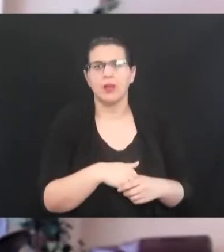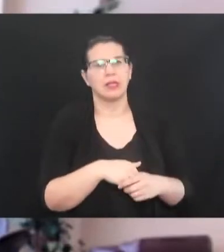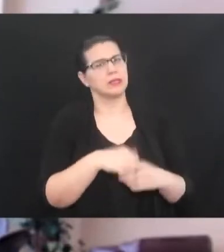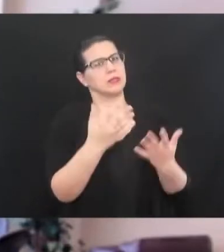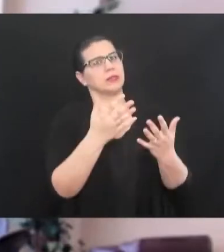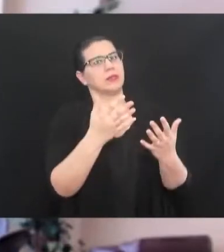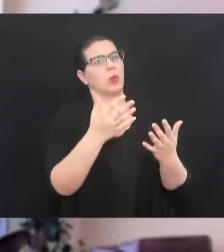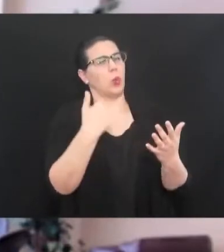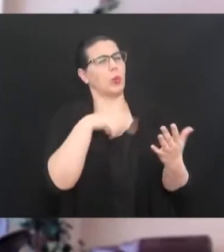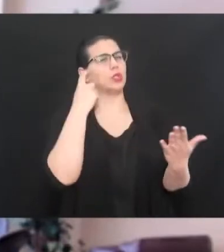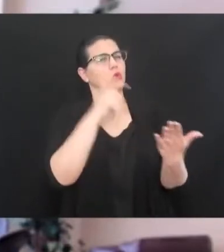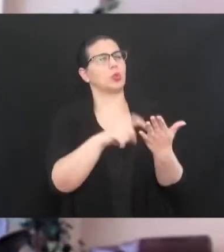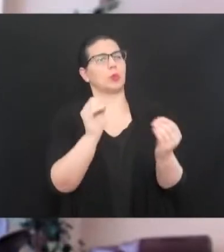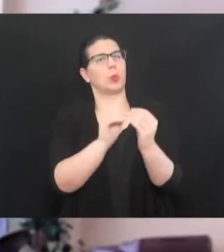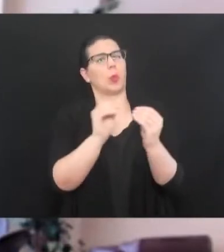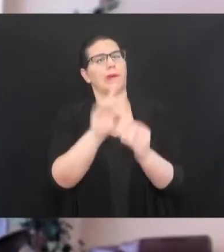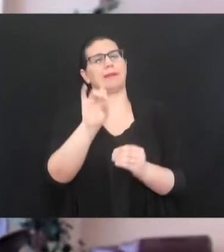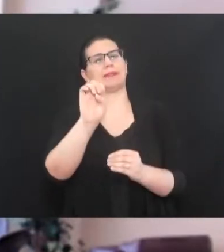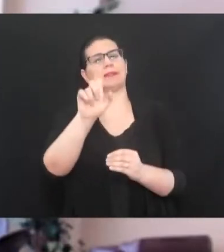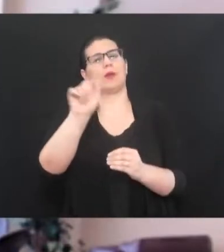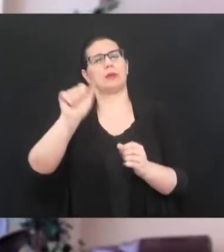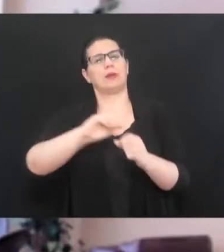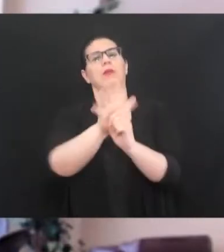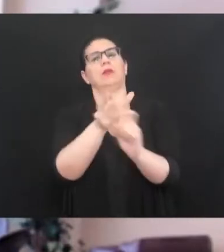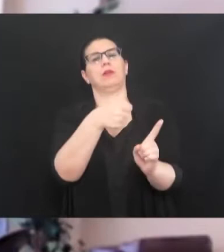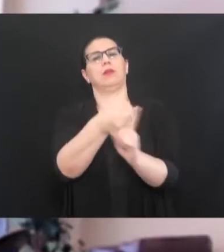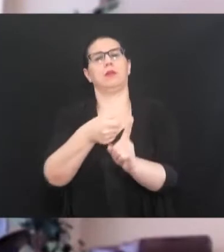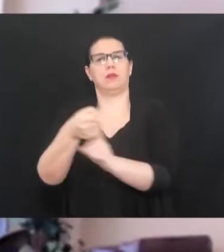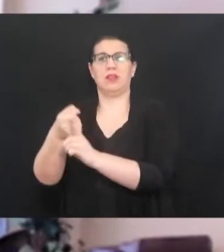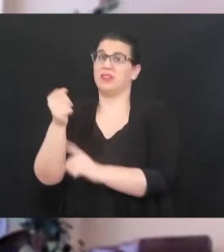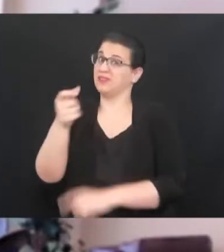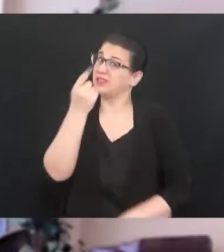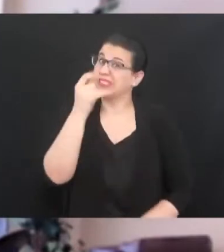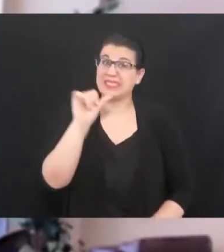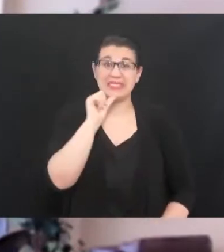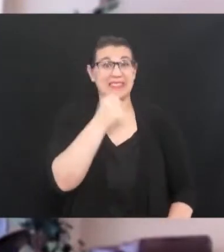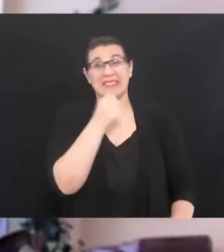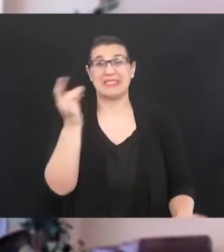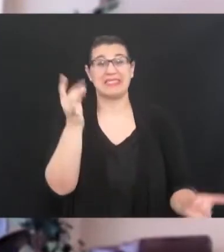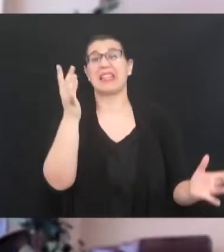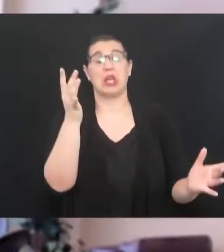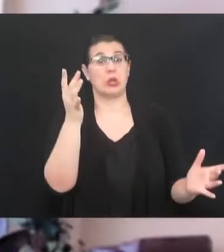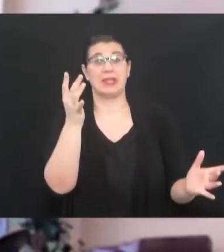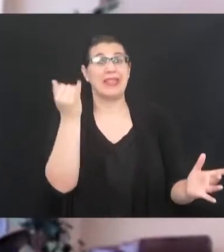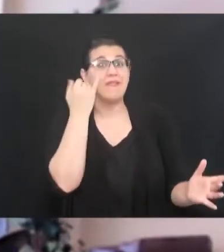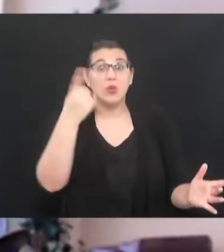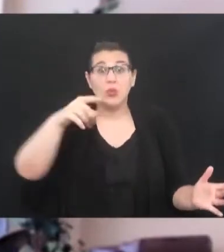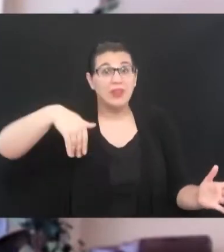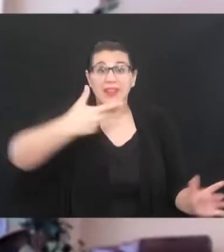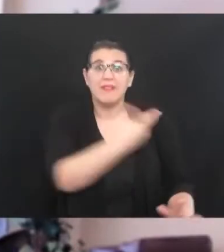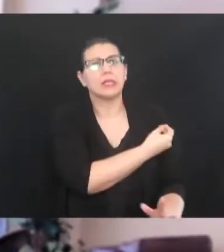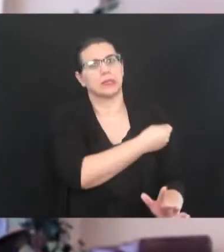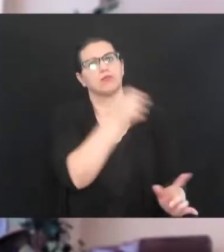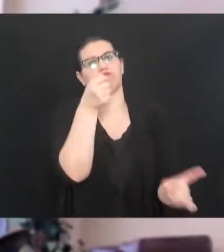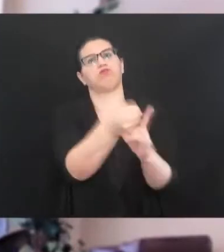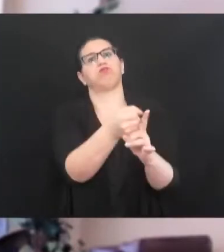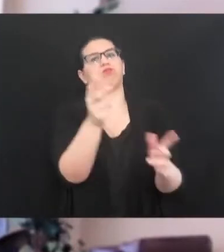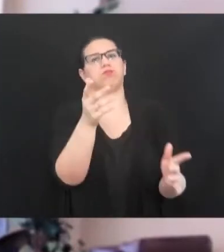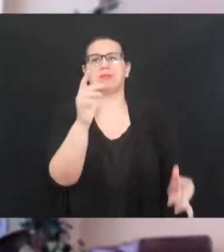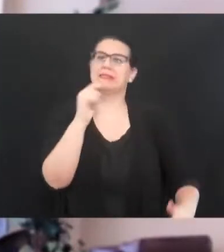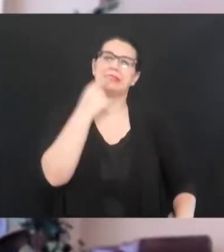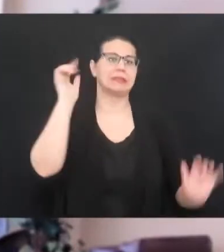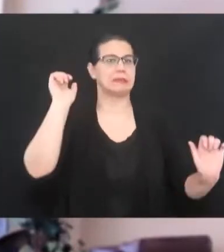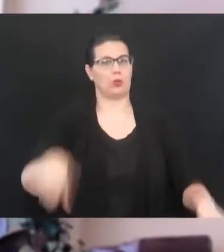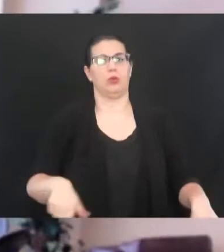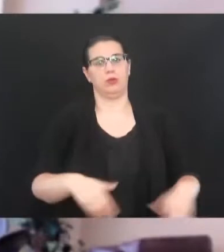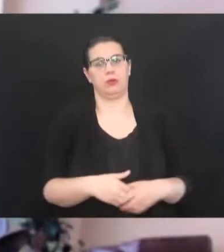variant, which is the most dangerous for people that are not vaccinated. The Delta variant has